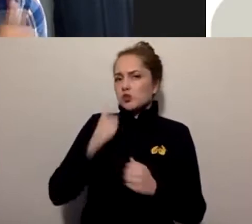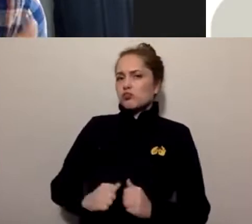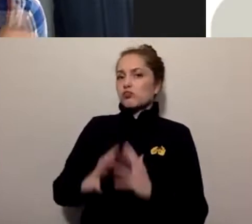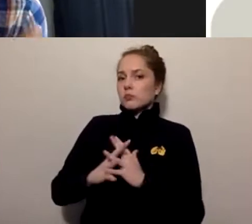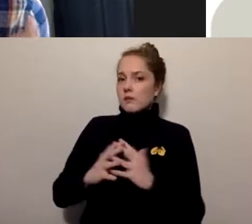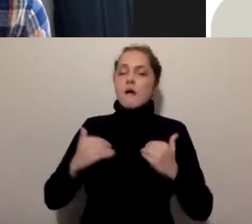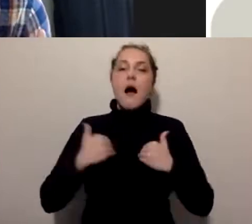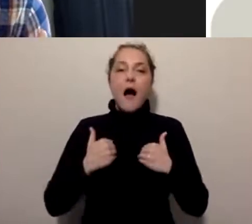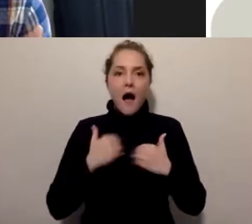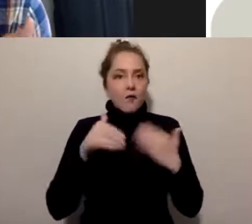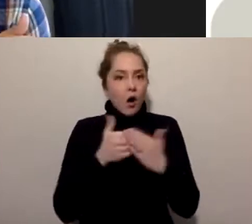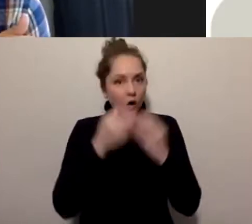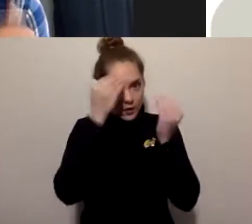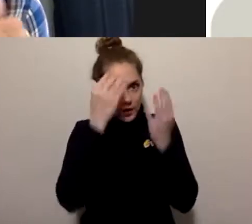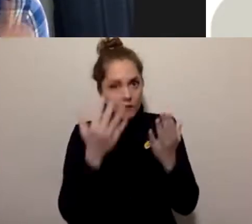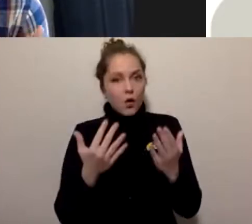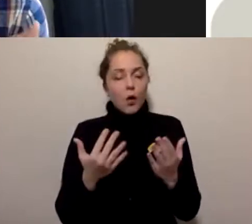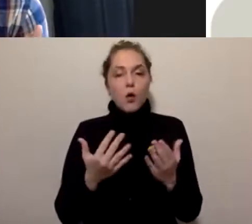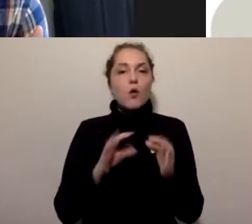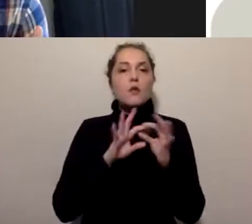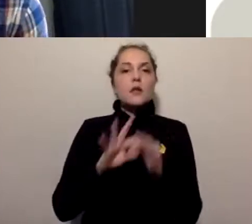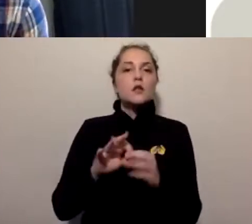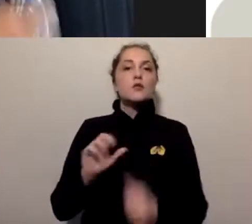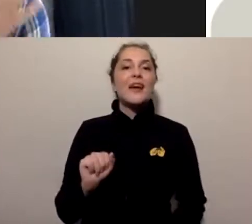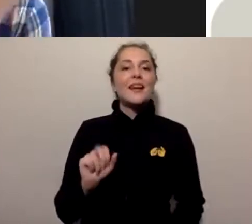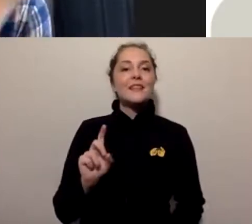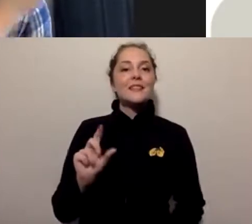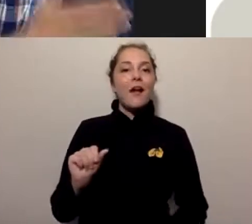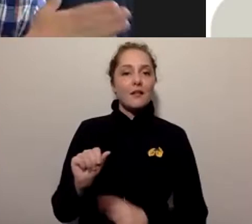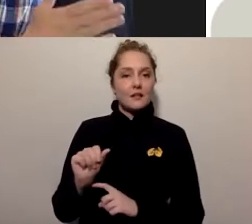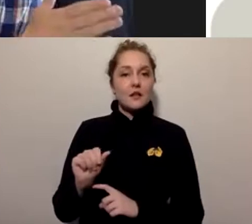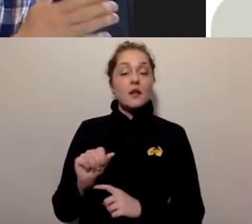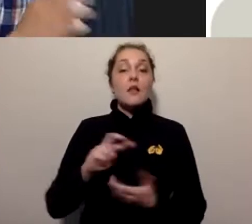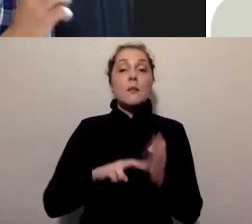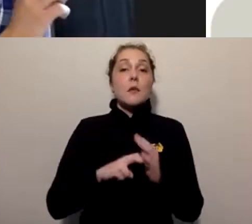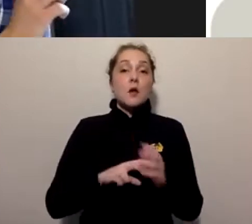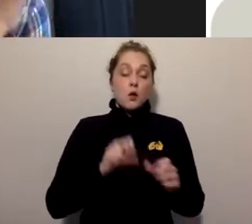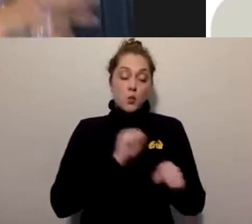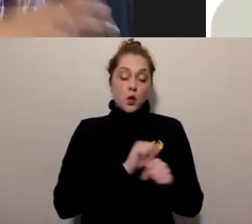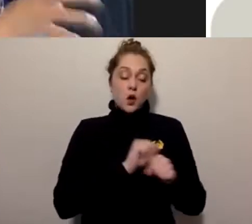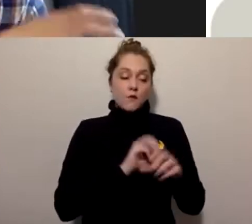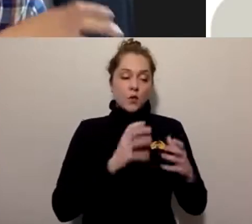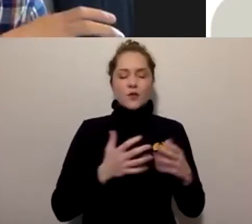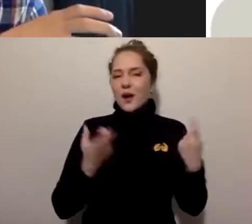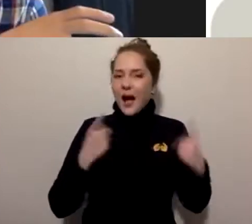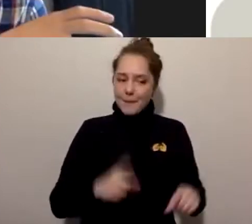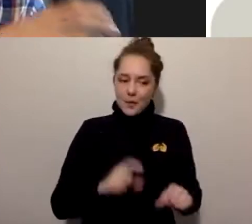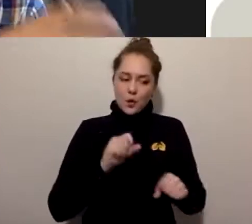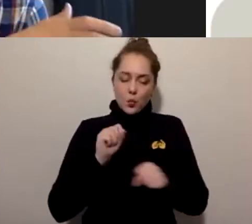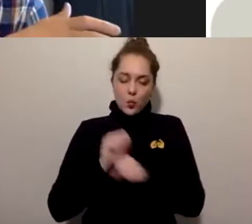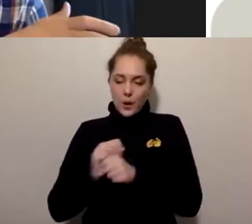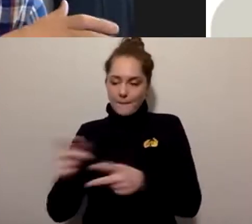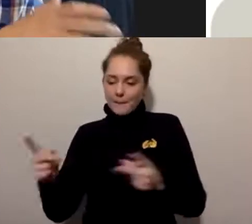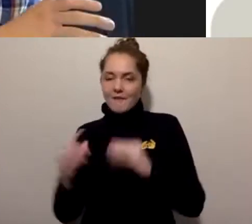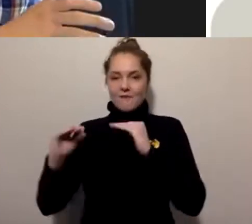all of that information regarding the ADA, so that workforce, what's happening in the workplace is